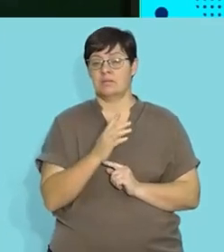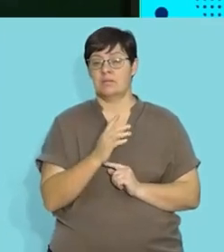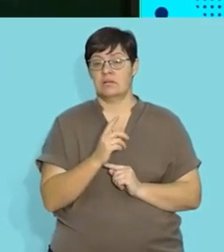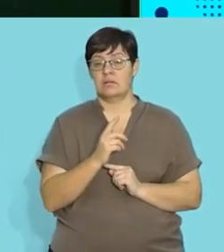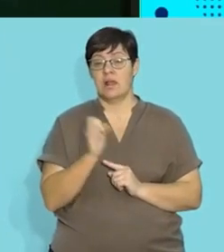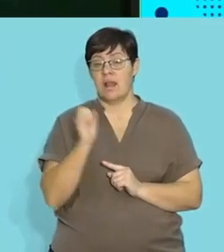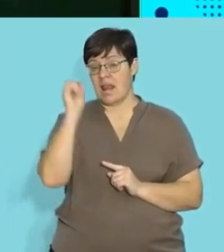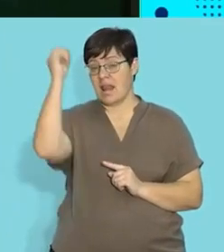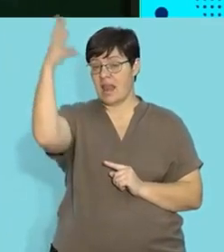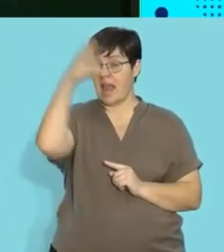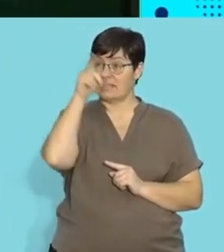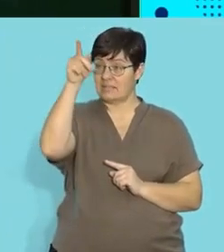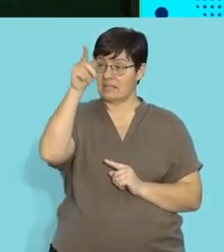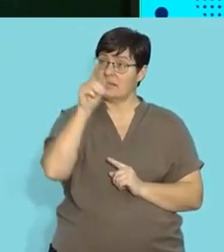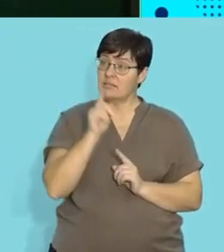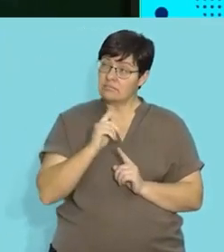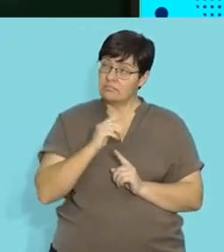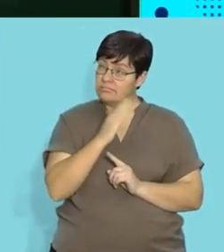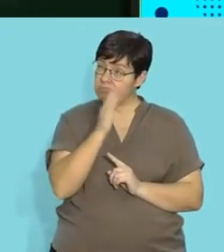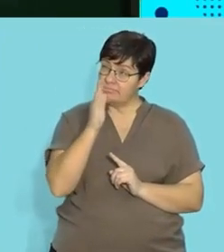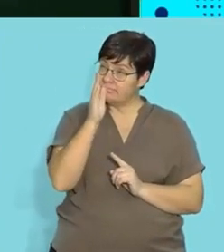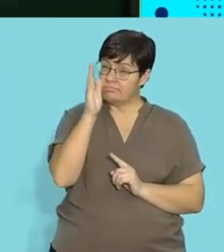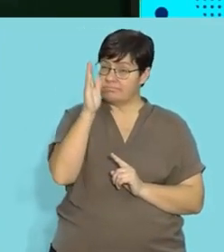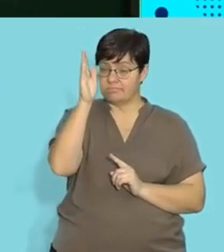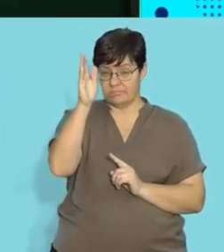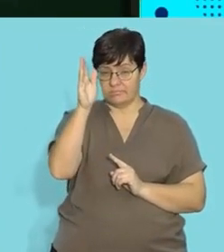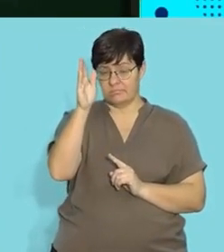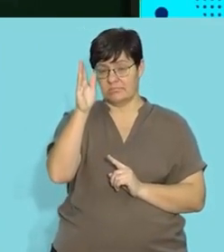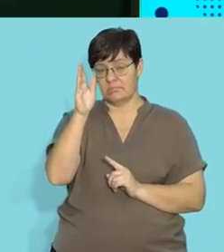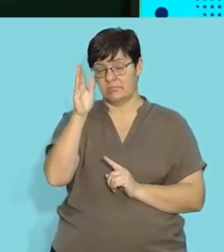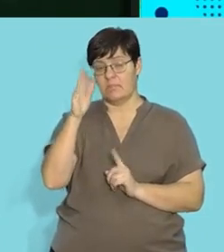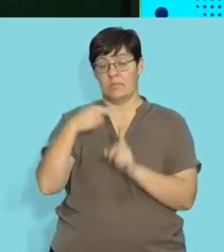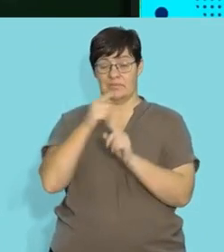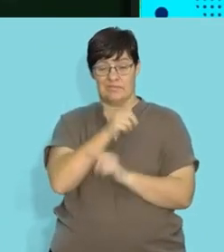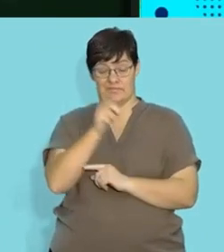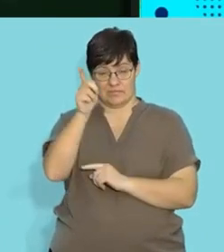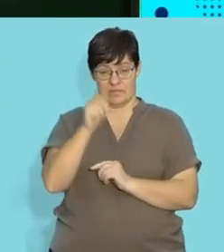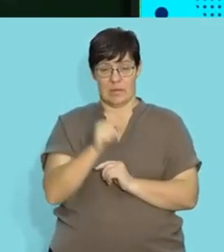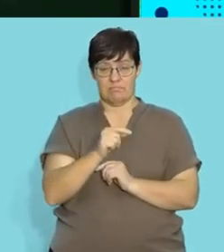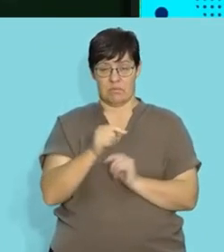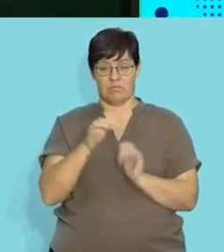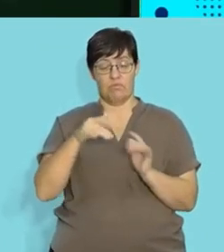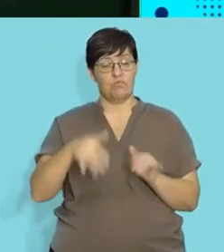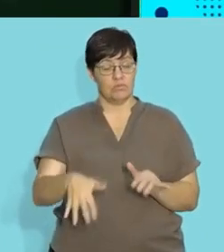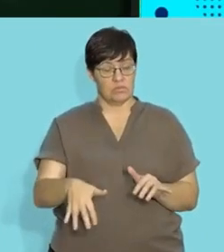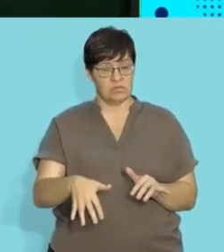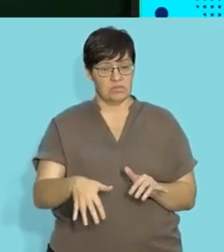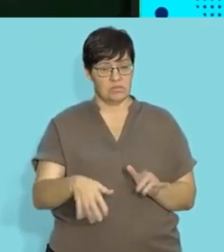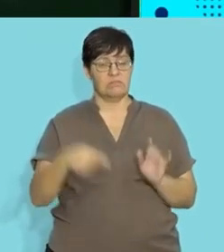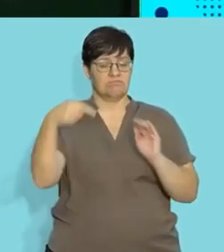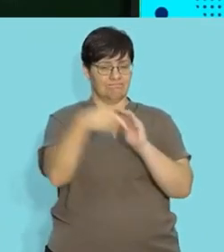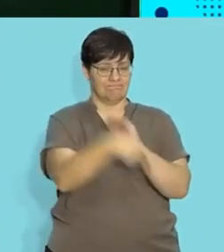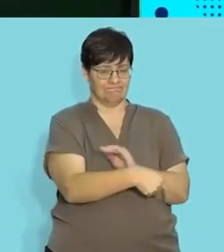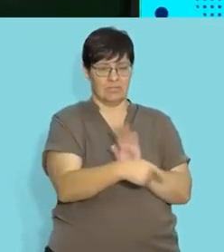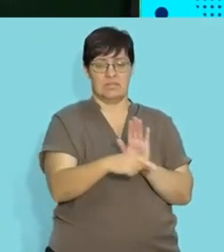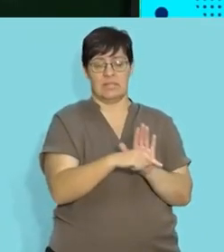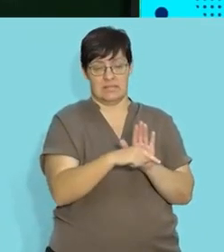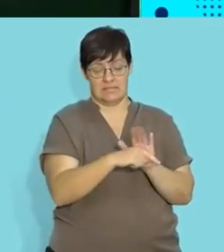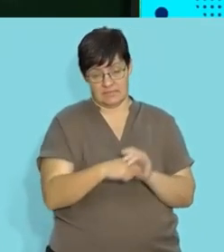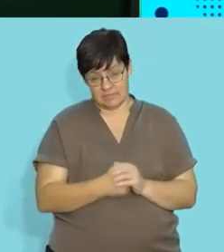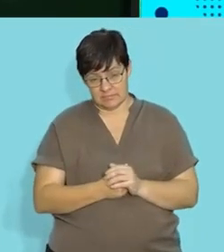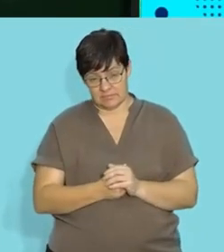towards the light, it is attracted towards the stimulus. However, the roots tend to grow in the opposite direction. So we say